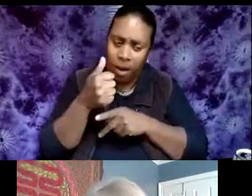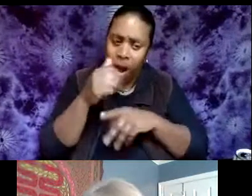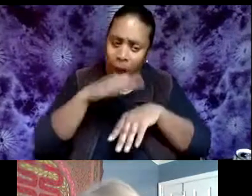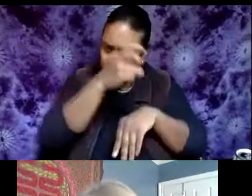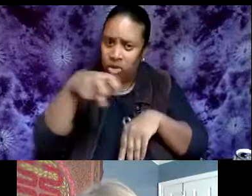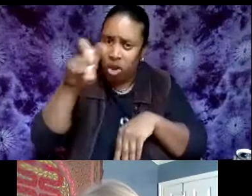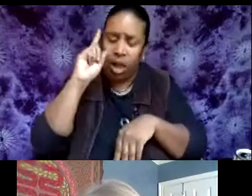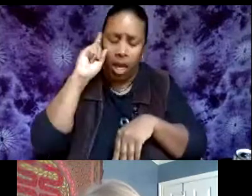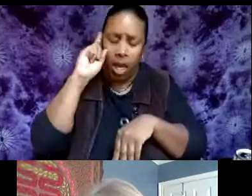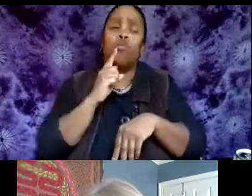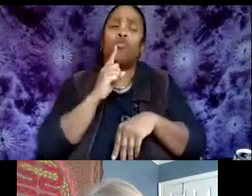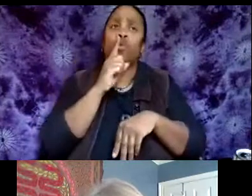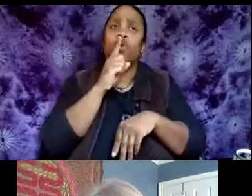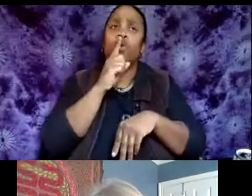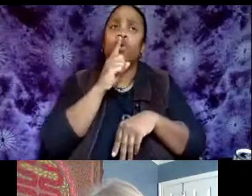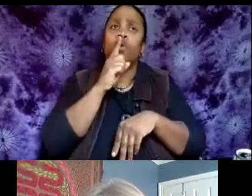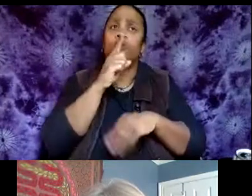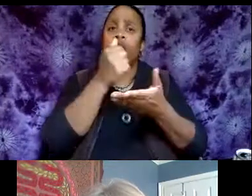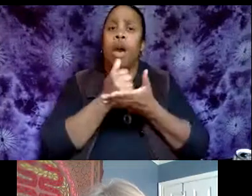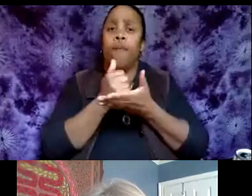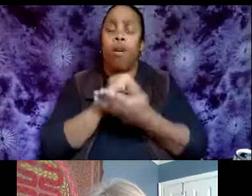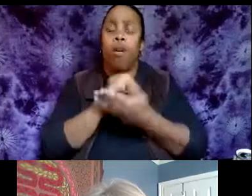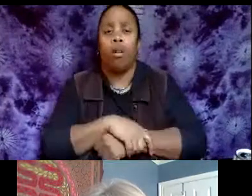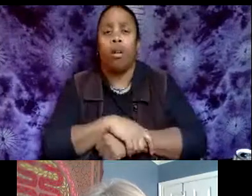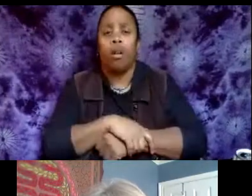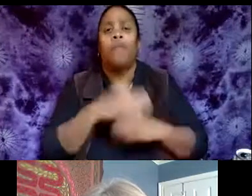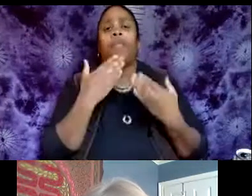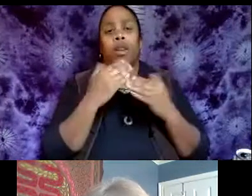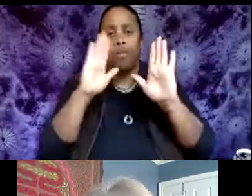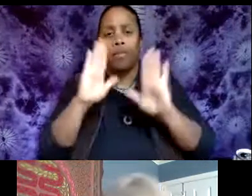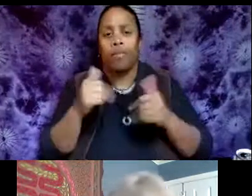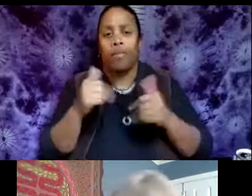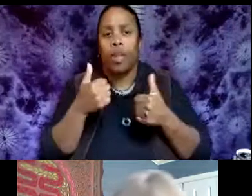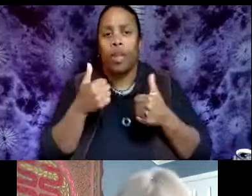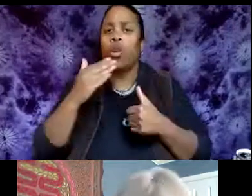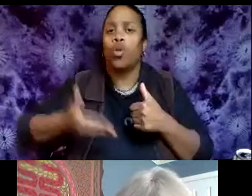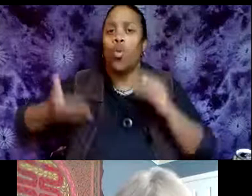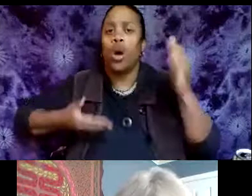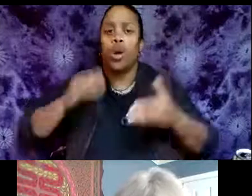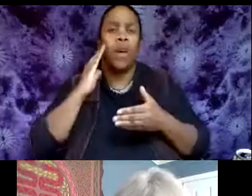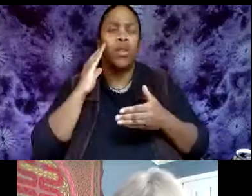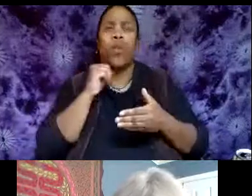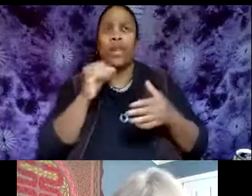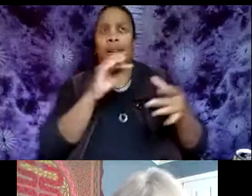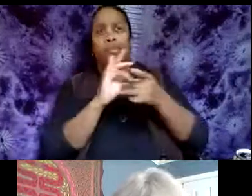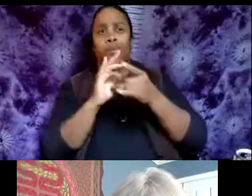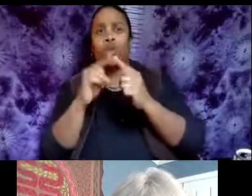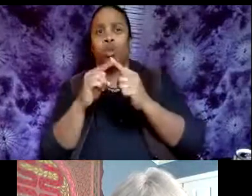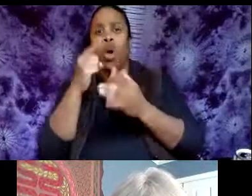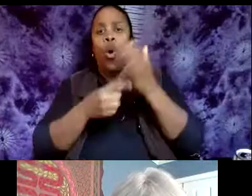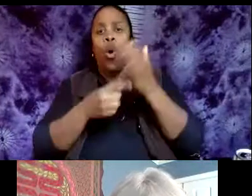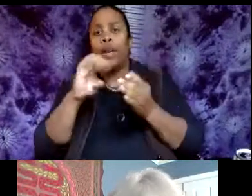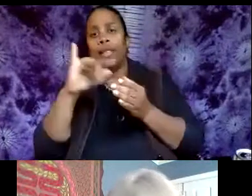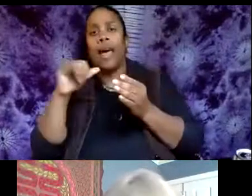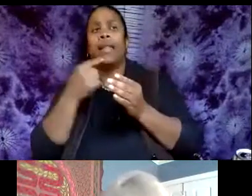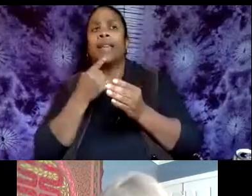Right. So I know we didn't. Thank you. That's great. Yeah, you're welcome. I know we didn't link back exactly to what Sally said, but I feel like where Sally